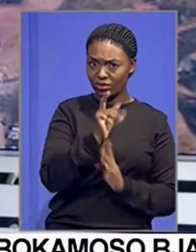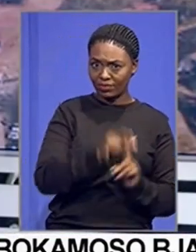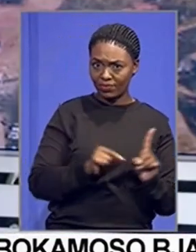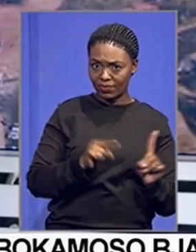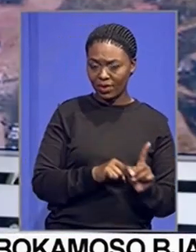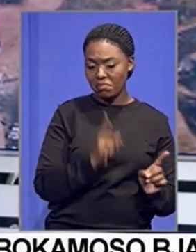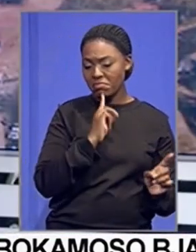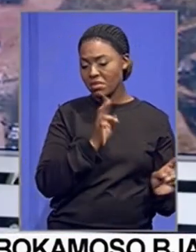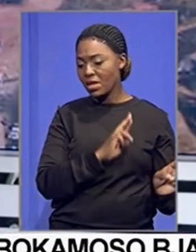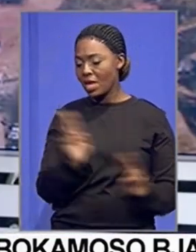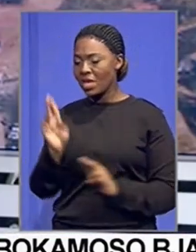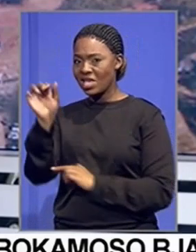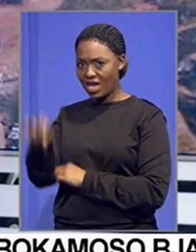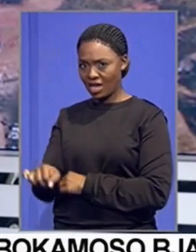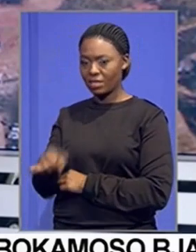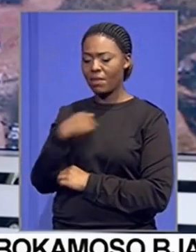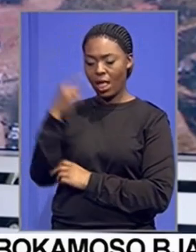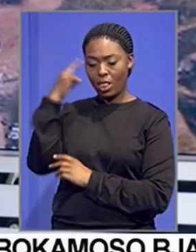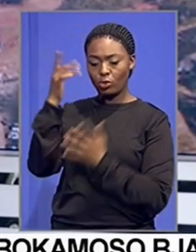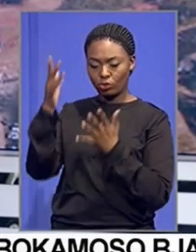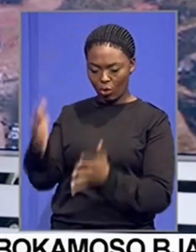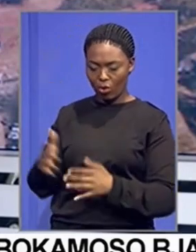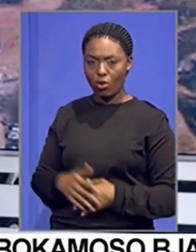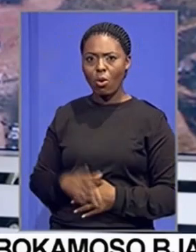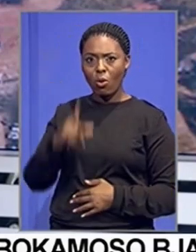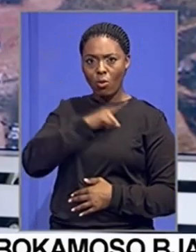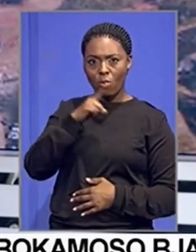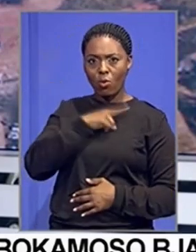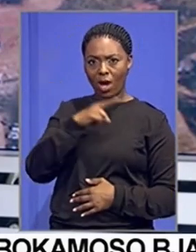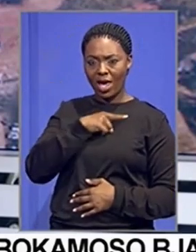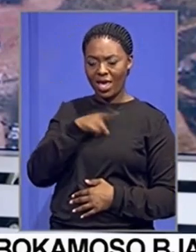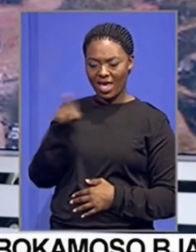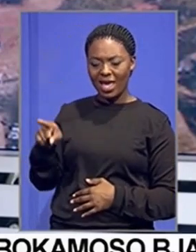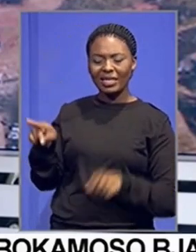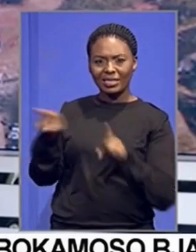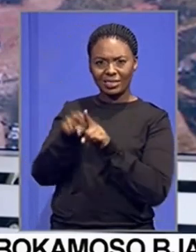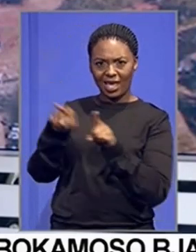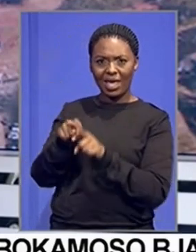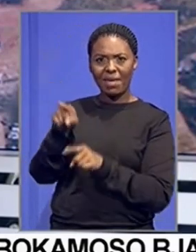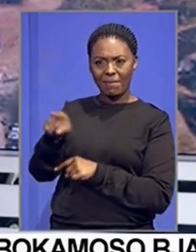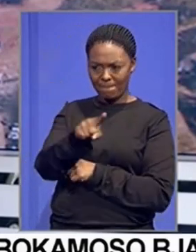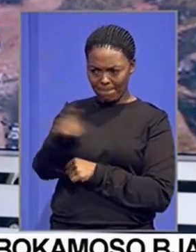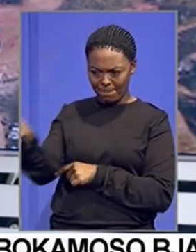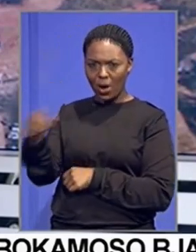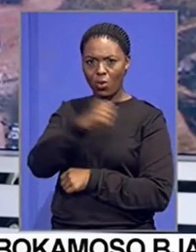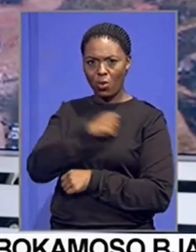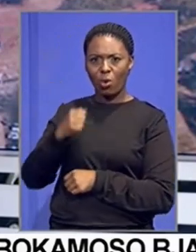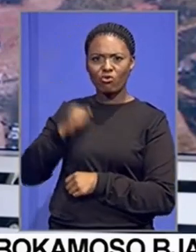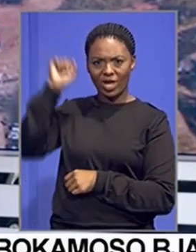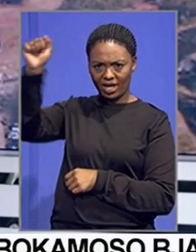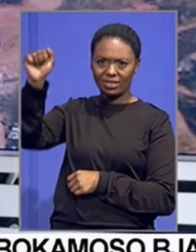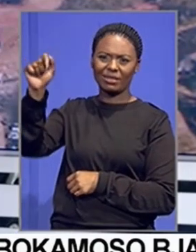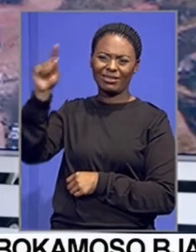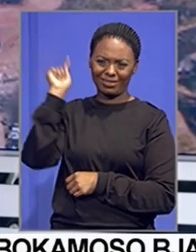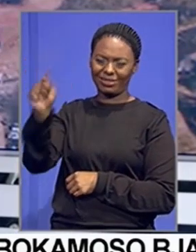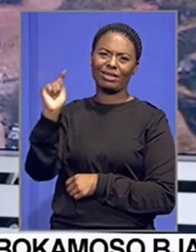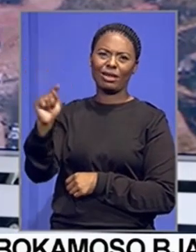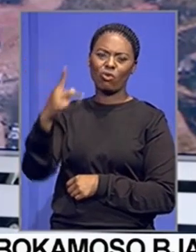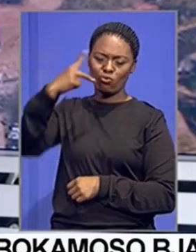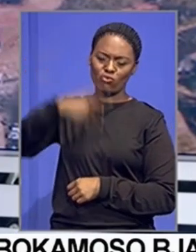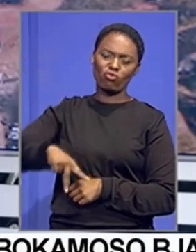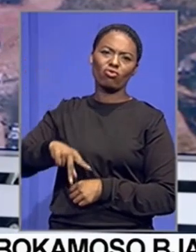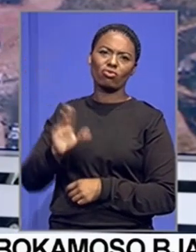I think so, because the very same comrades know that there are people that